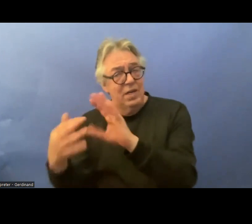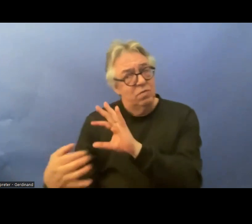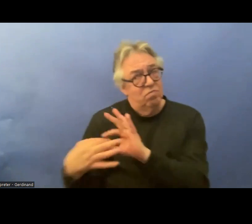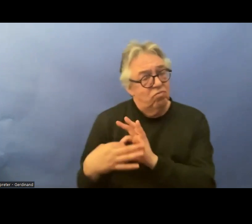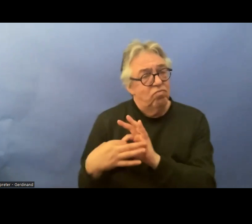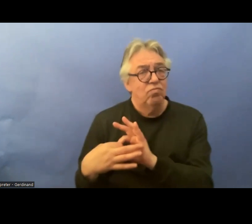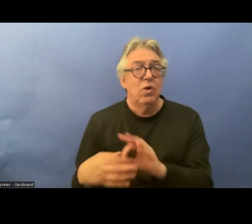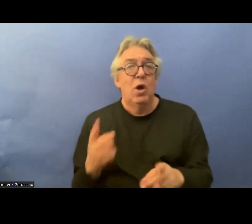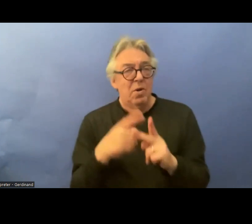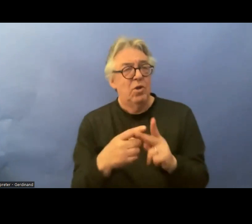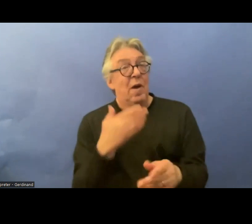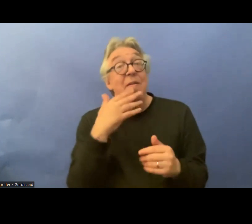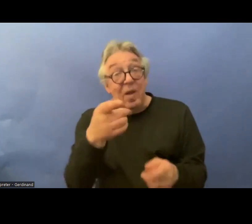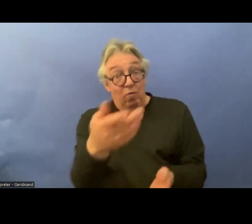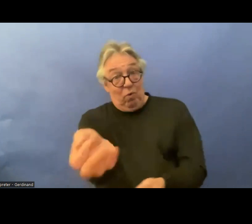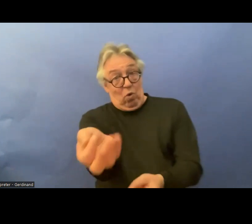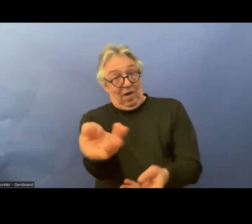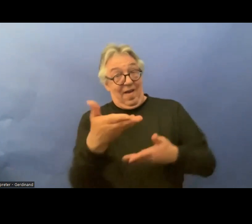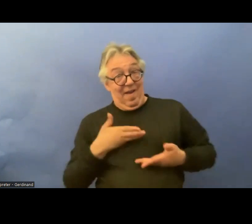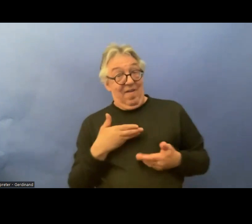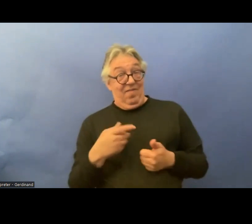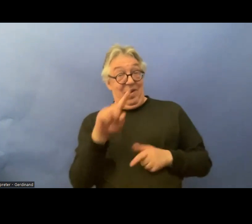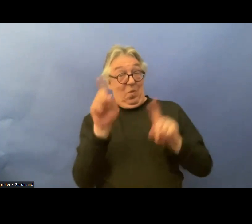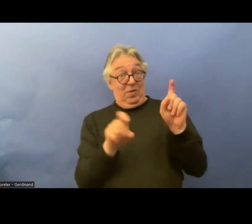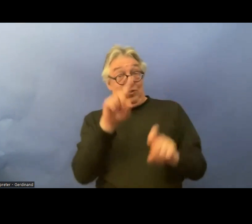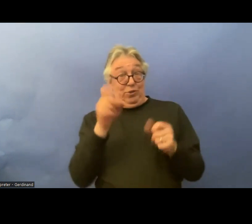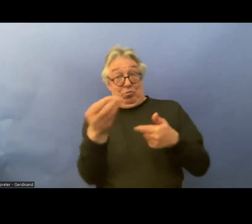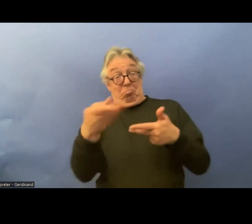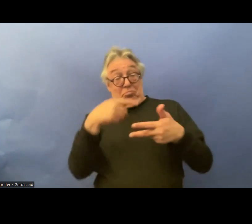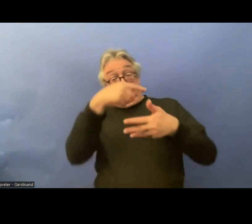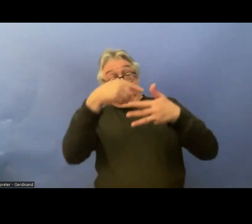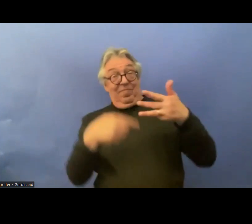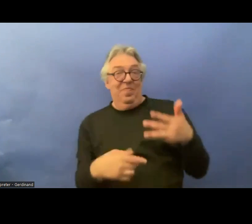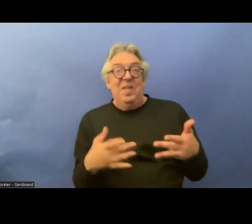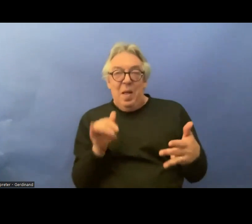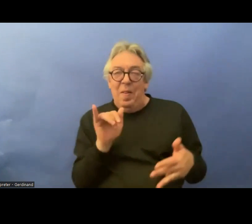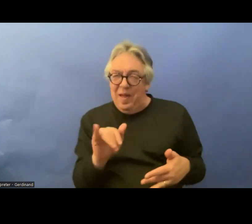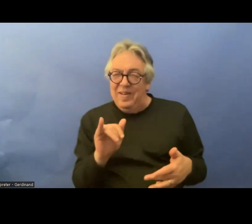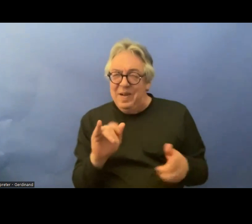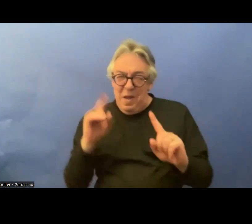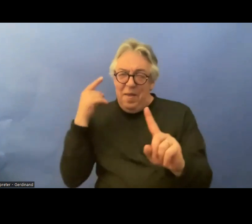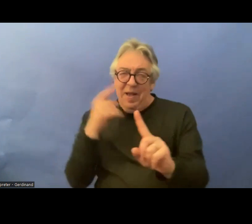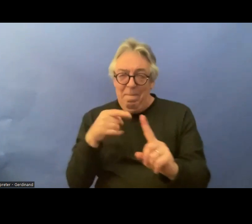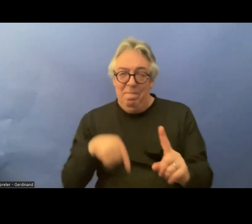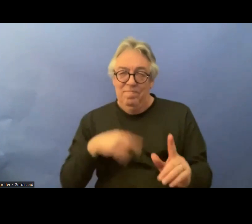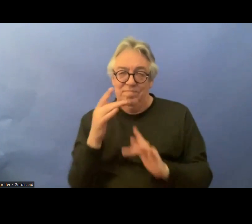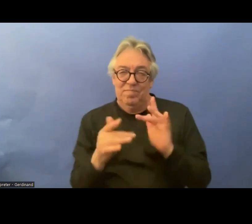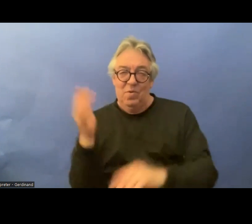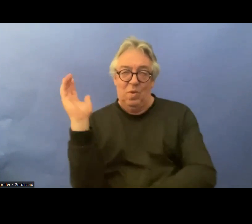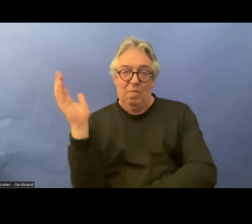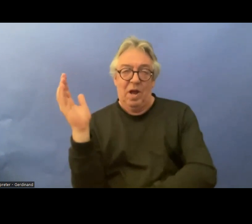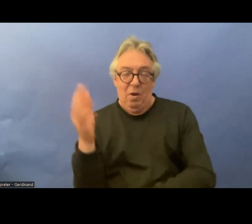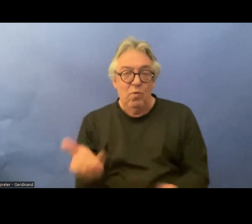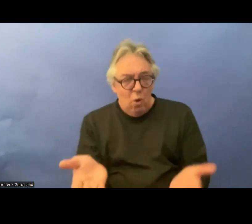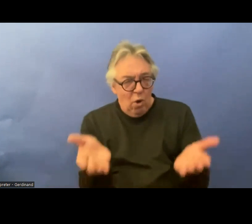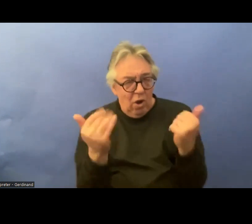for reflection. And indeed, these webinars aim to that, to open this discussion for reflection, to see how